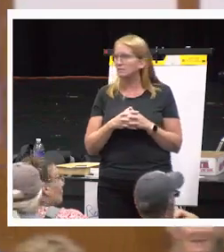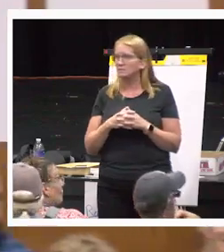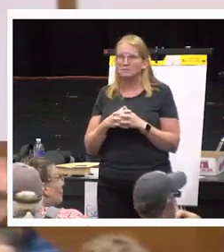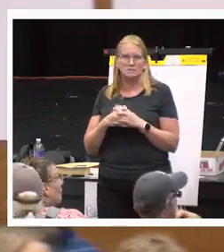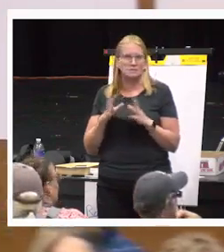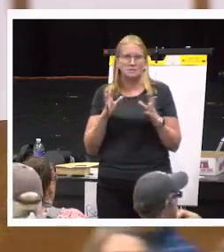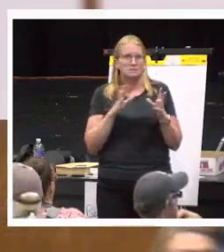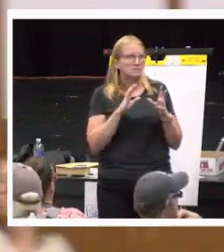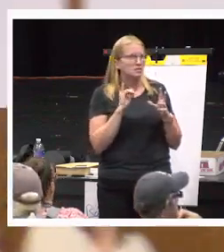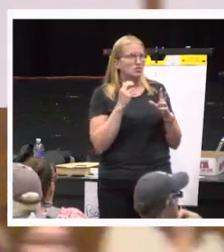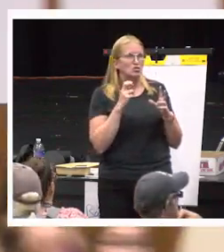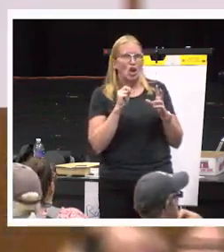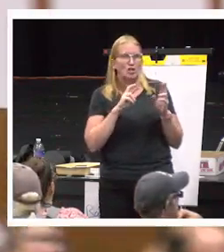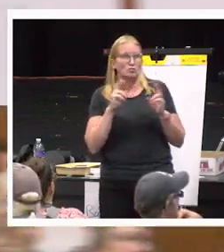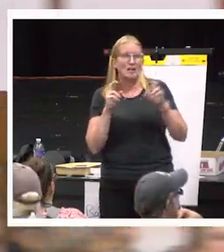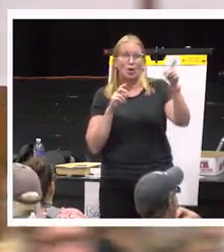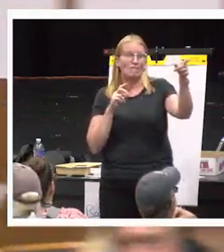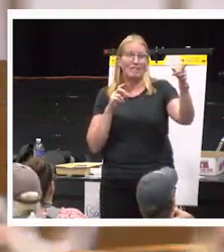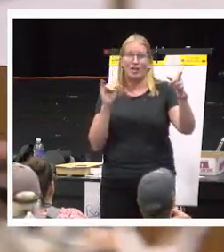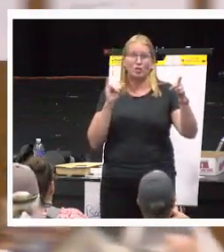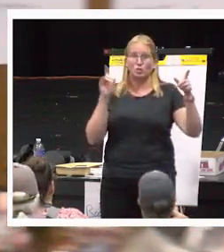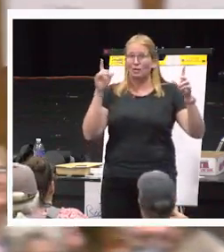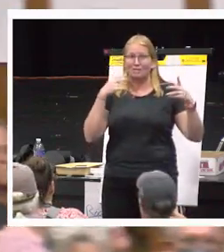John's ready over there too, so.